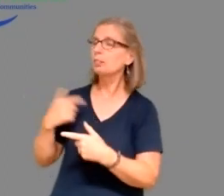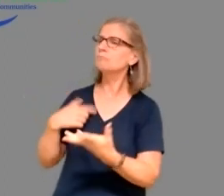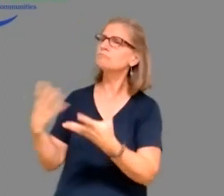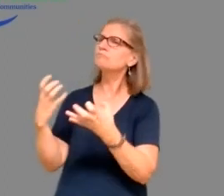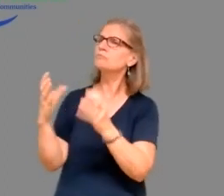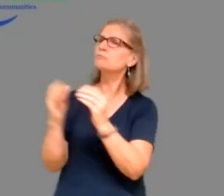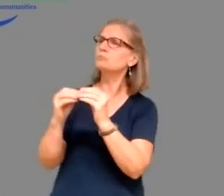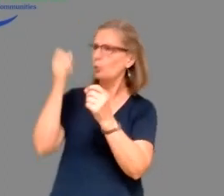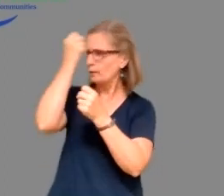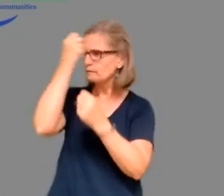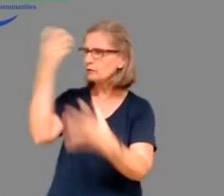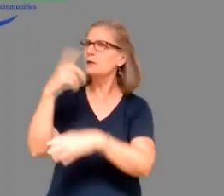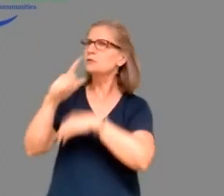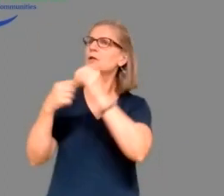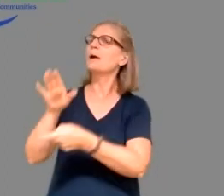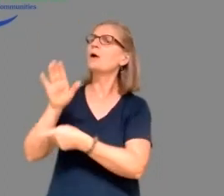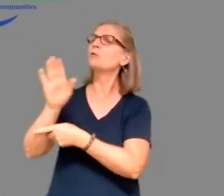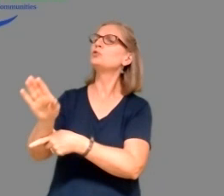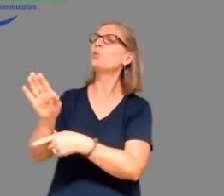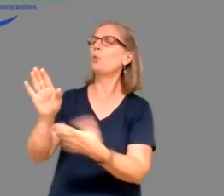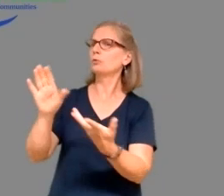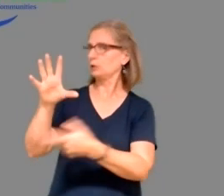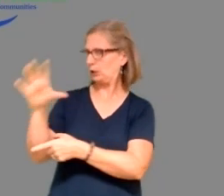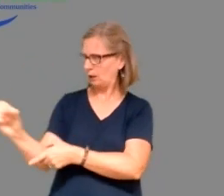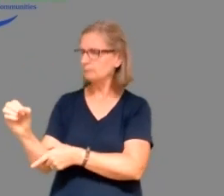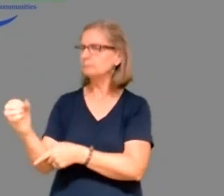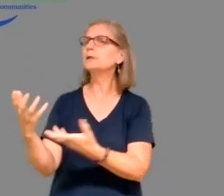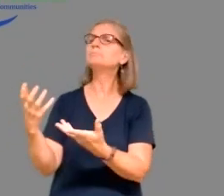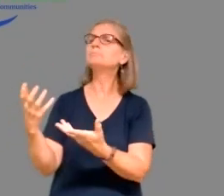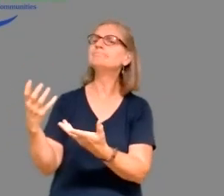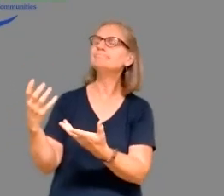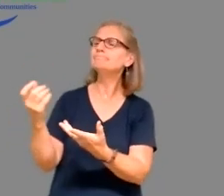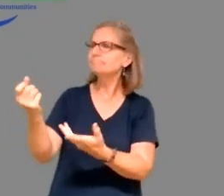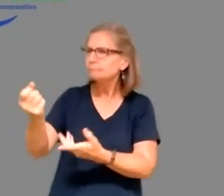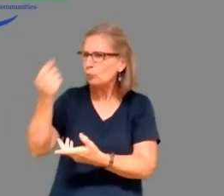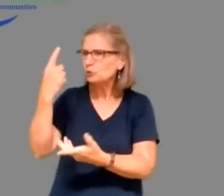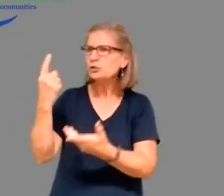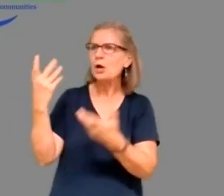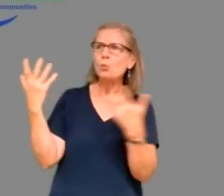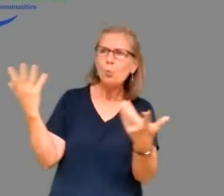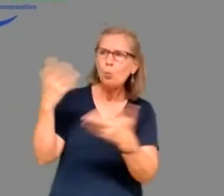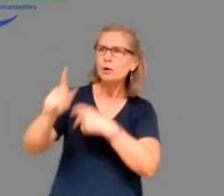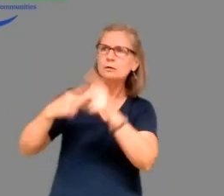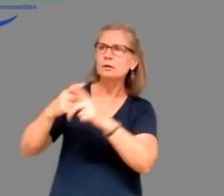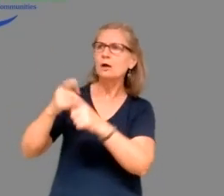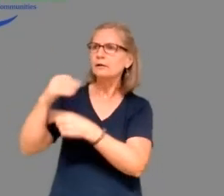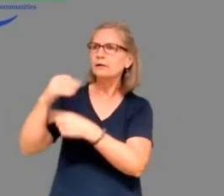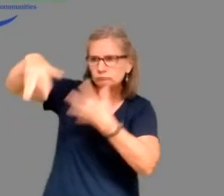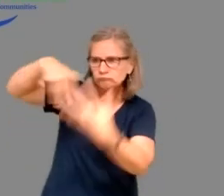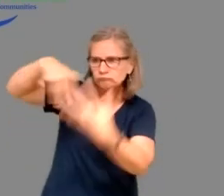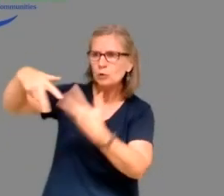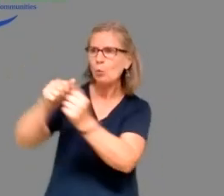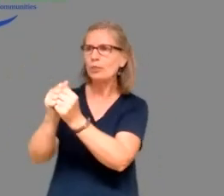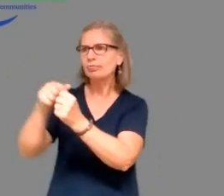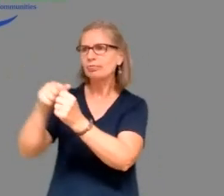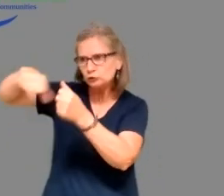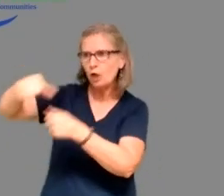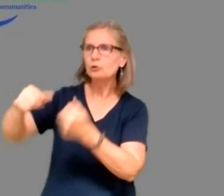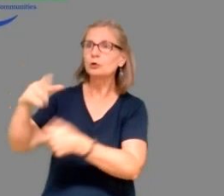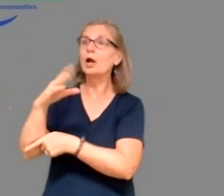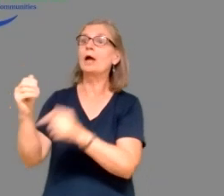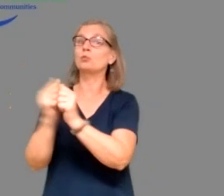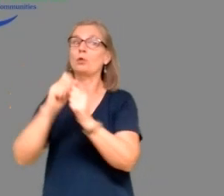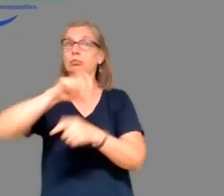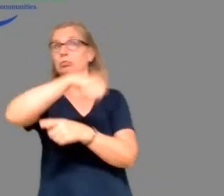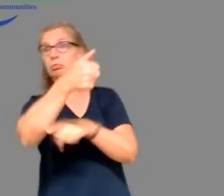to get an idea about what type of interactions you'll be having with each other and with the public. But keep